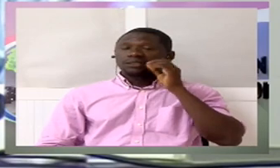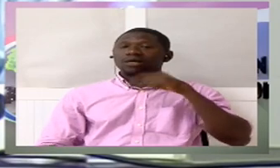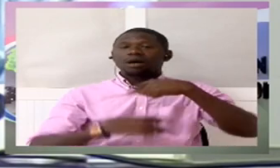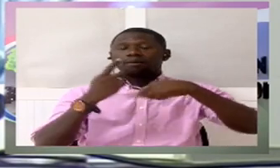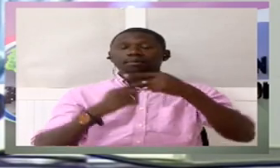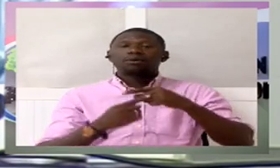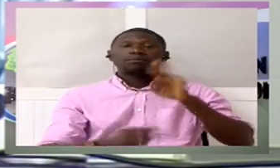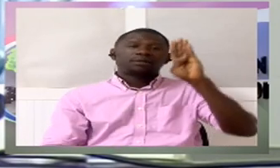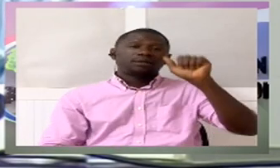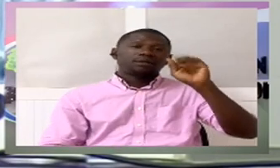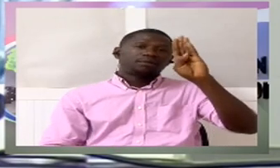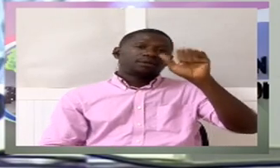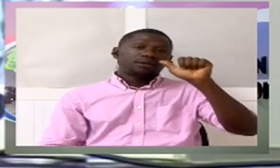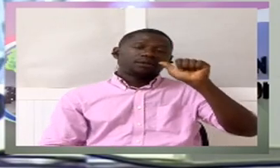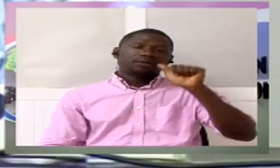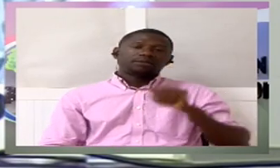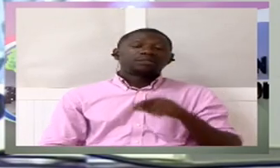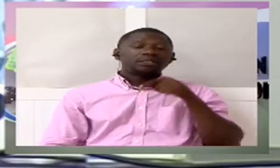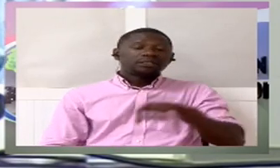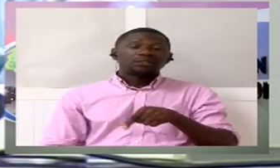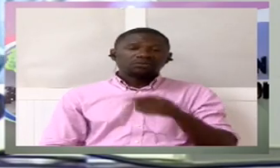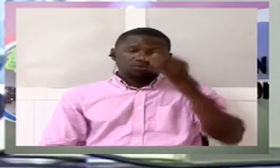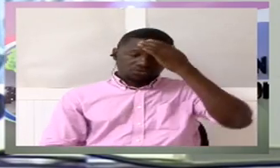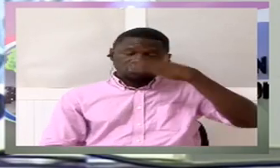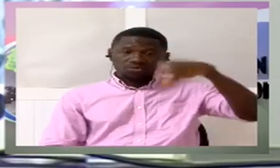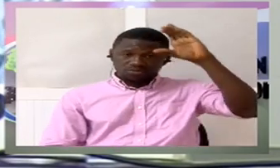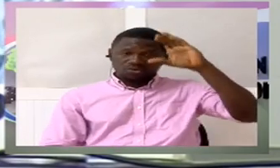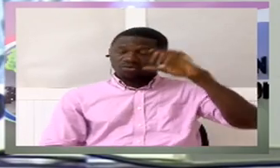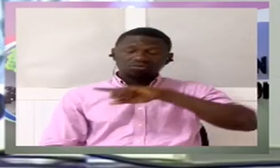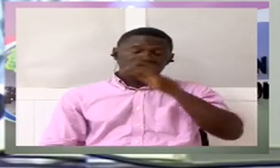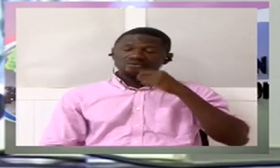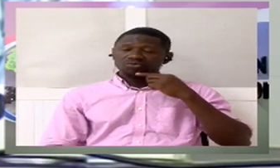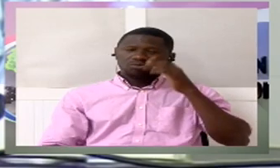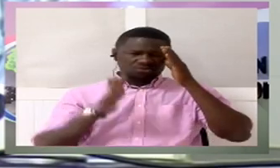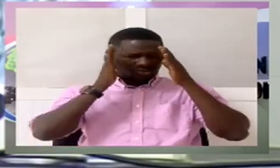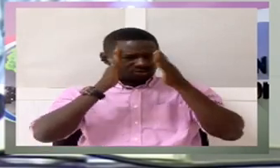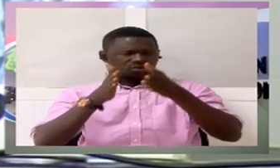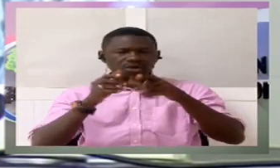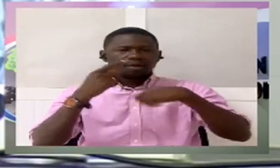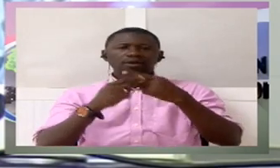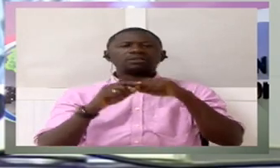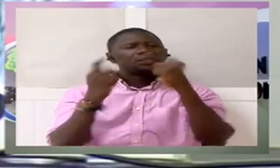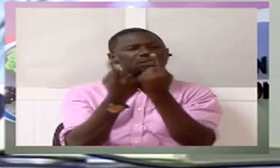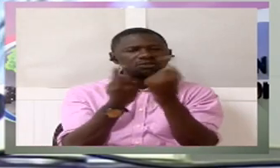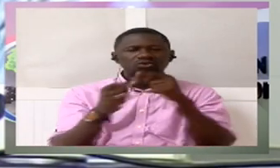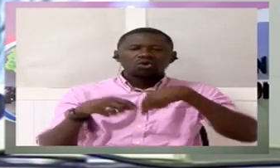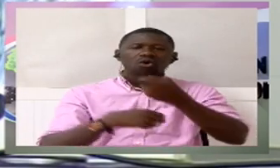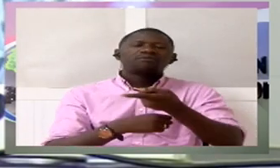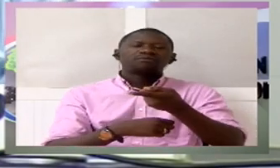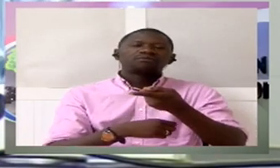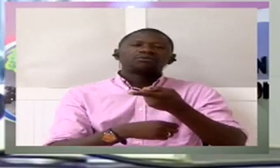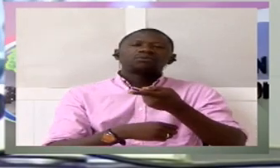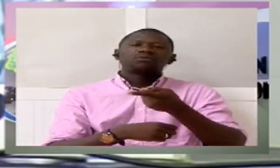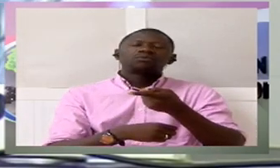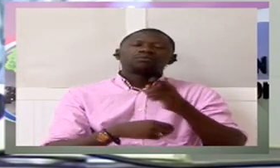This commission is really not concerned about assets of Baba Job or